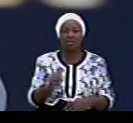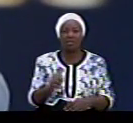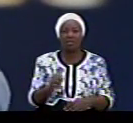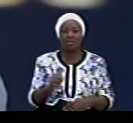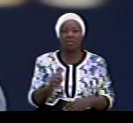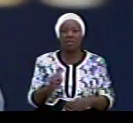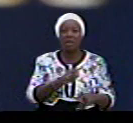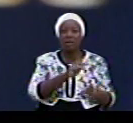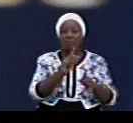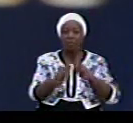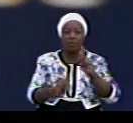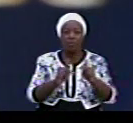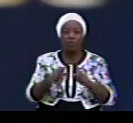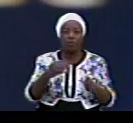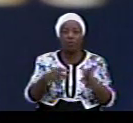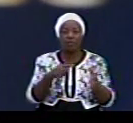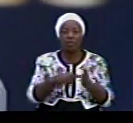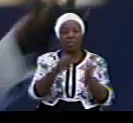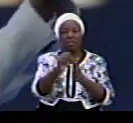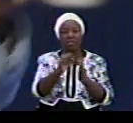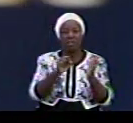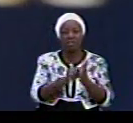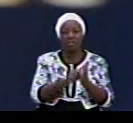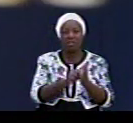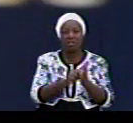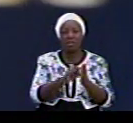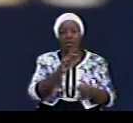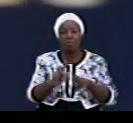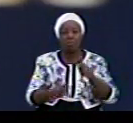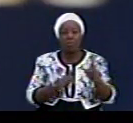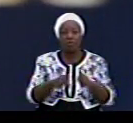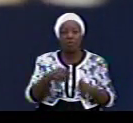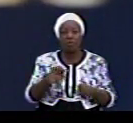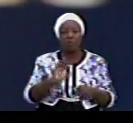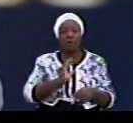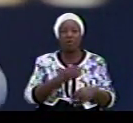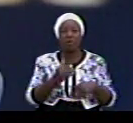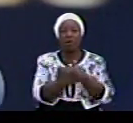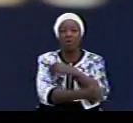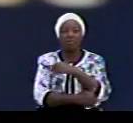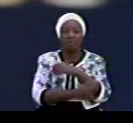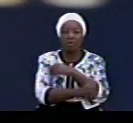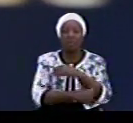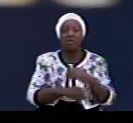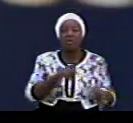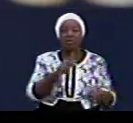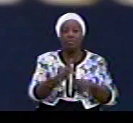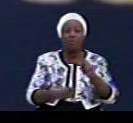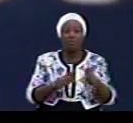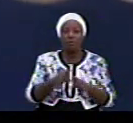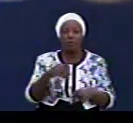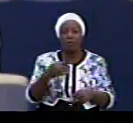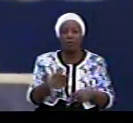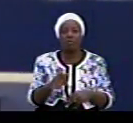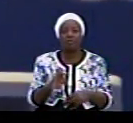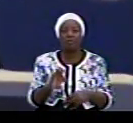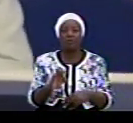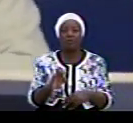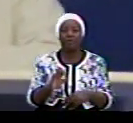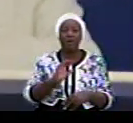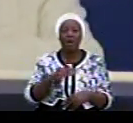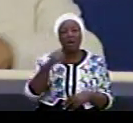citizens of this state, citizens of our country, and citizens of